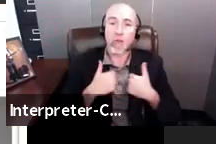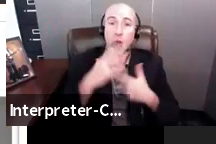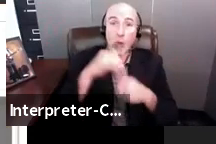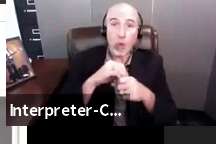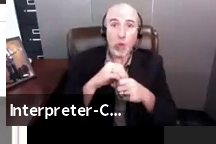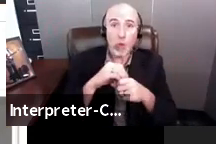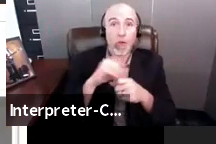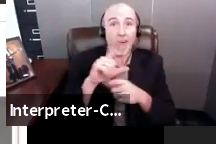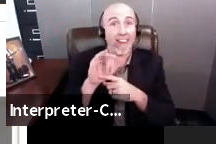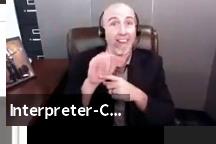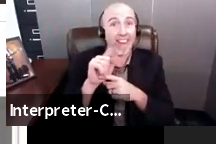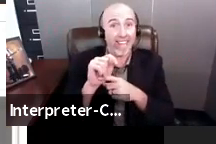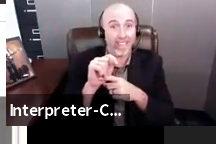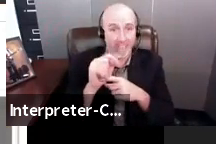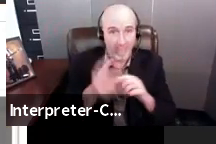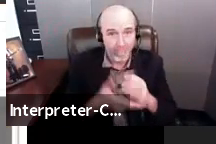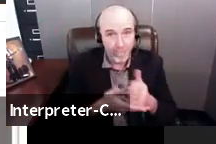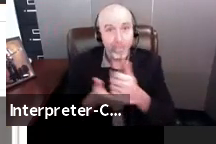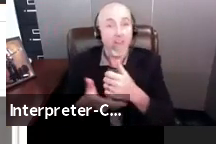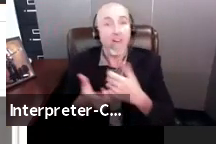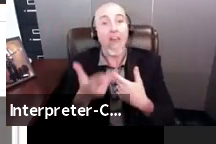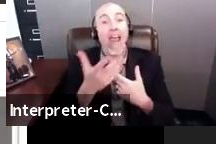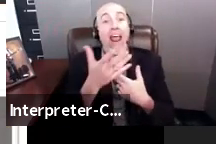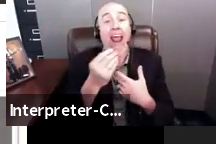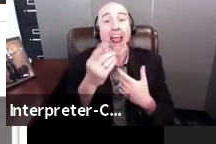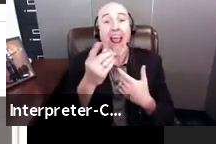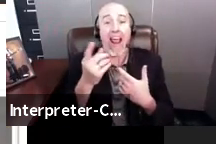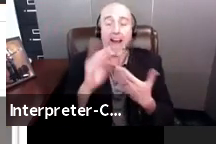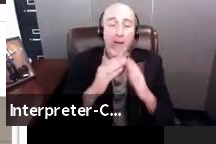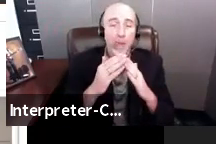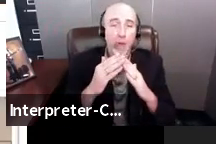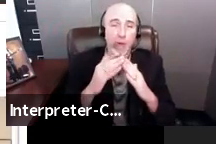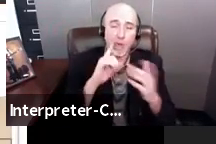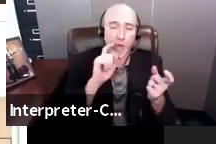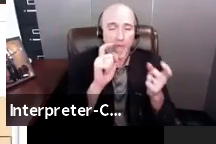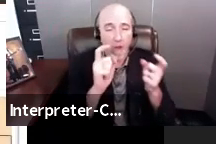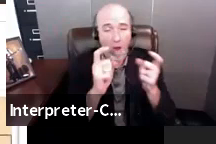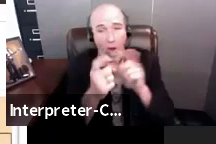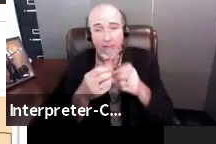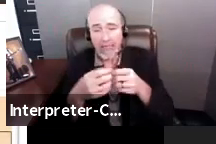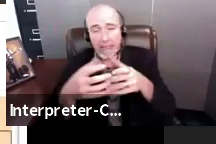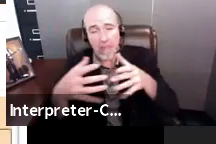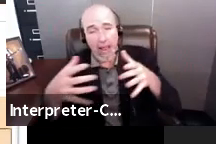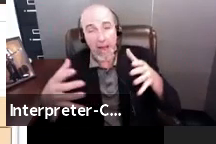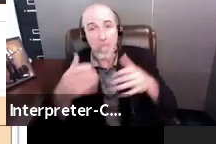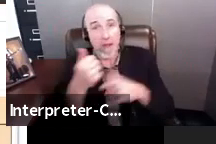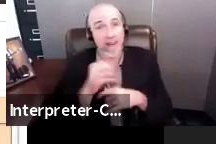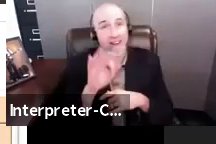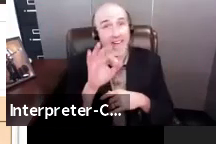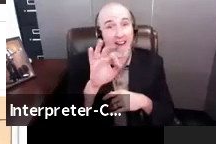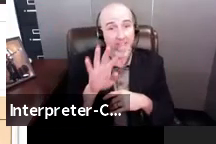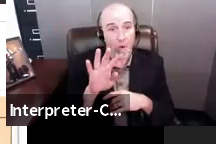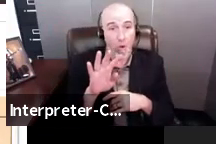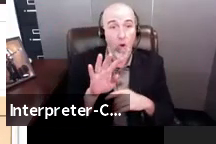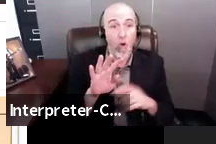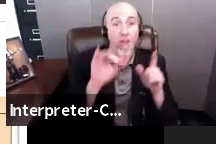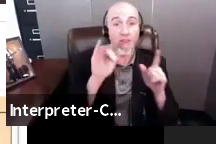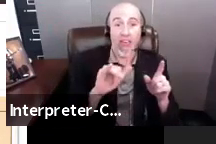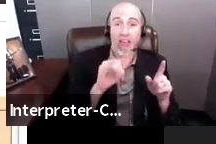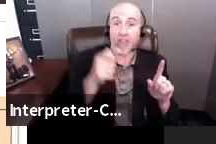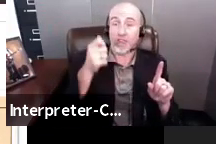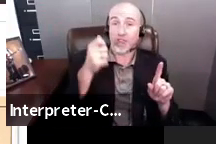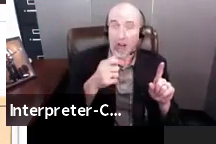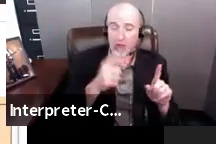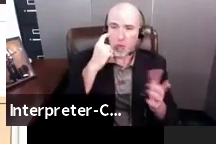lifts. Over the years, our committee evolved and expanded, and by 1994, then John Garth, our judge,